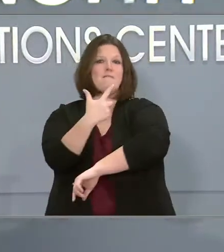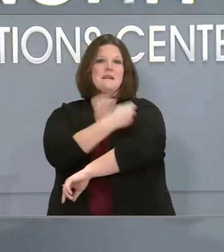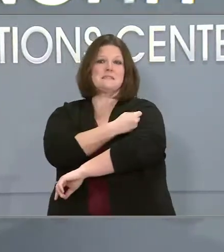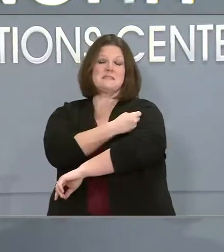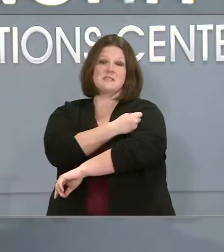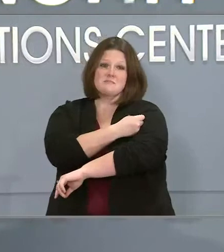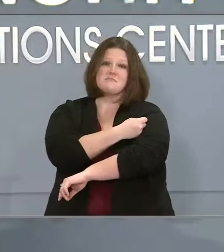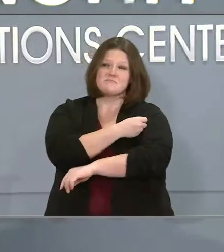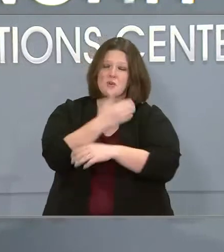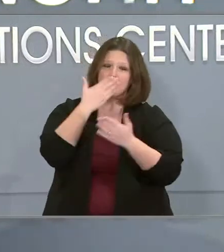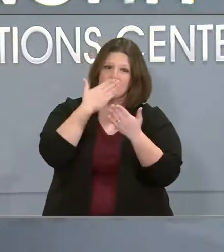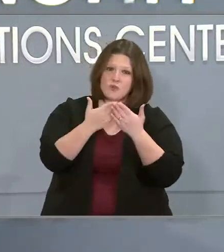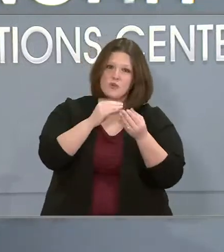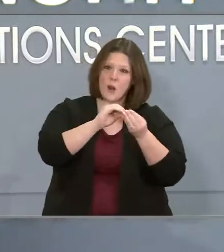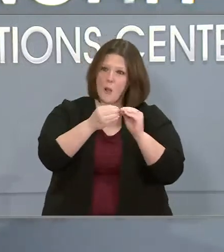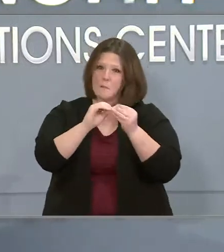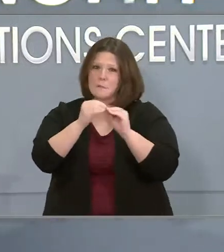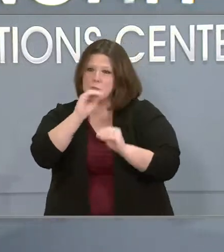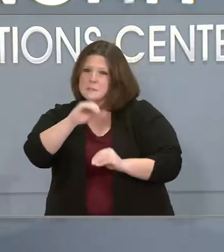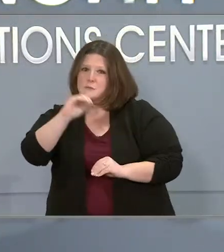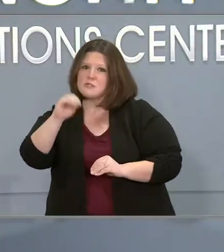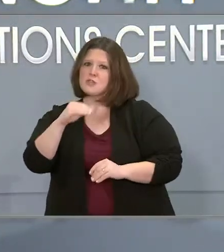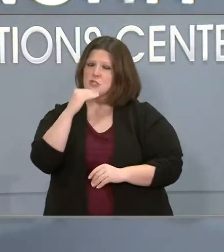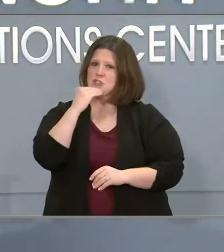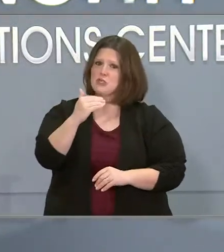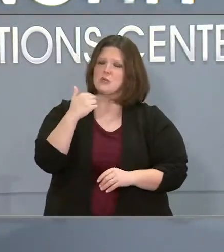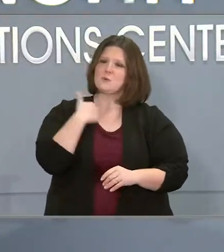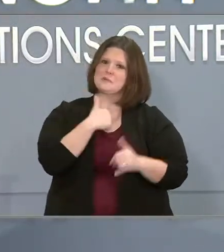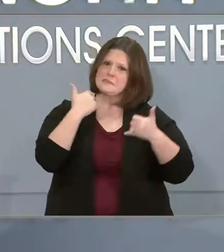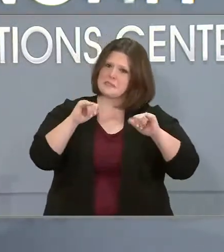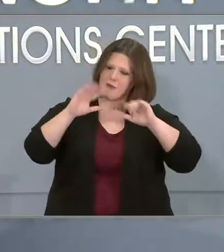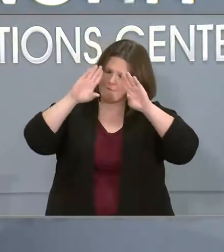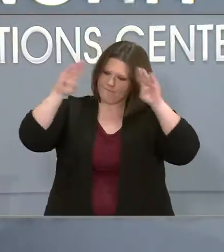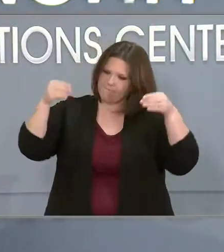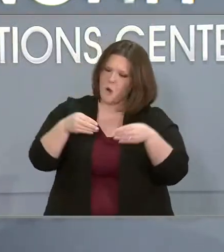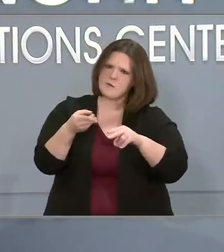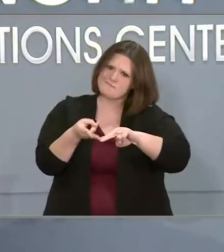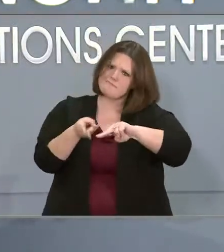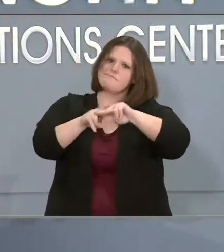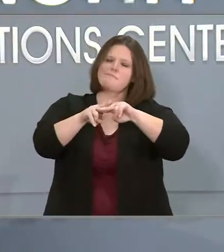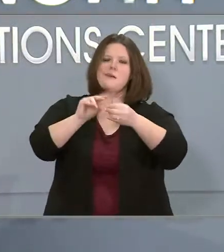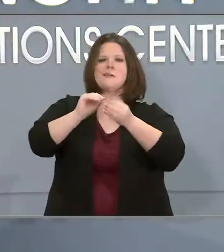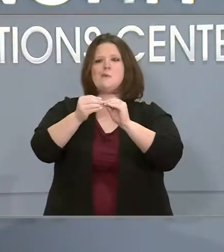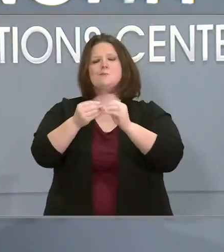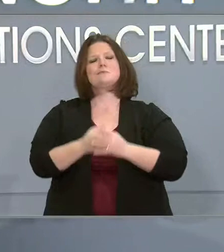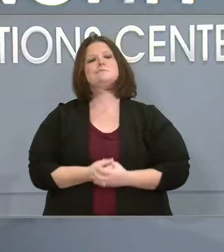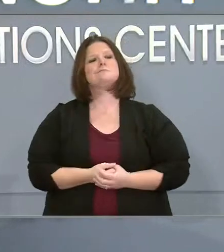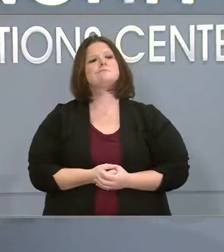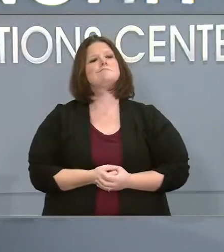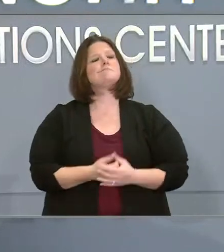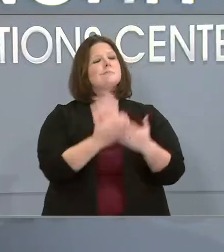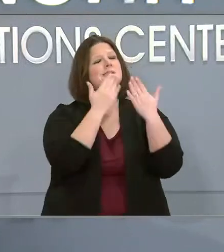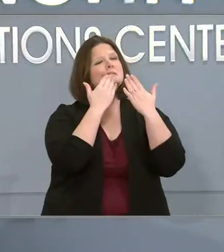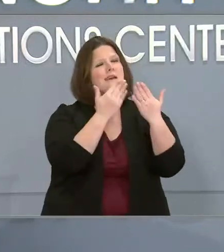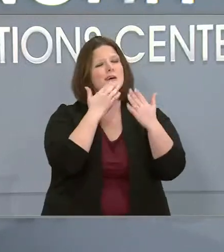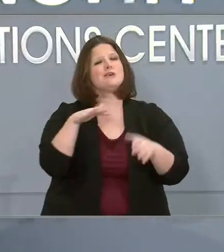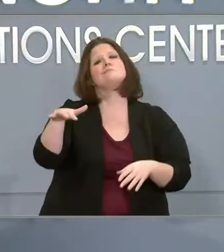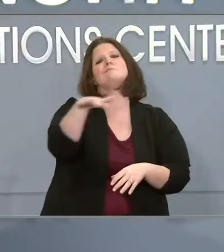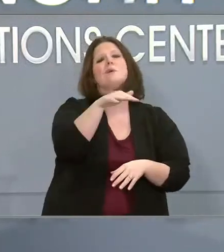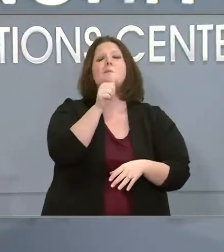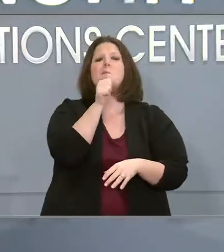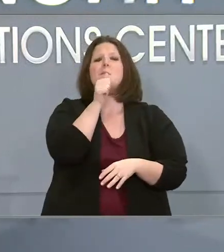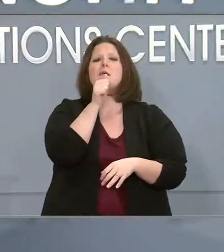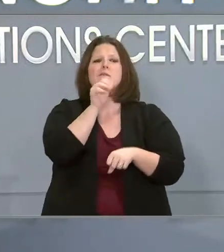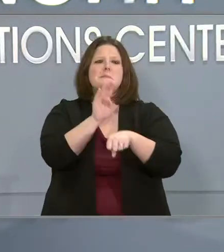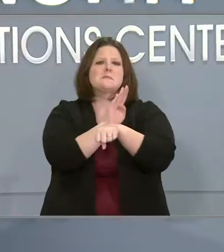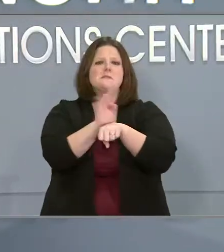good, and we're working to do more. And I appreciate all the private sector businesses that have similar rules for their